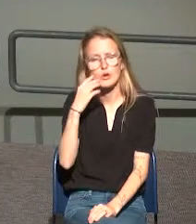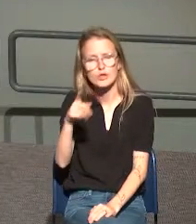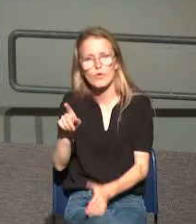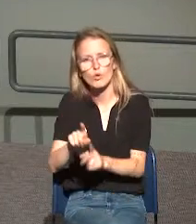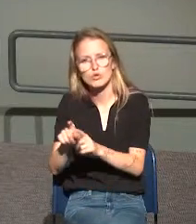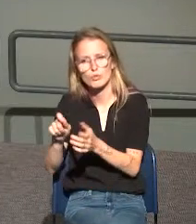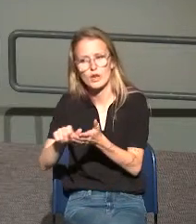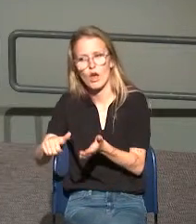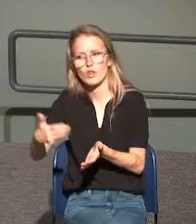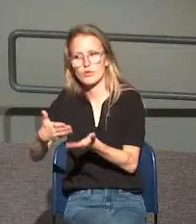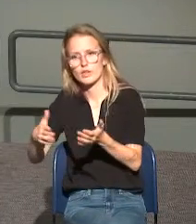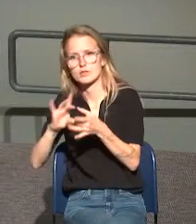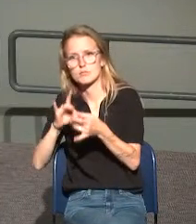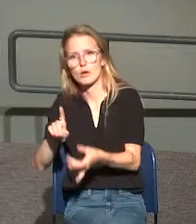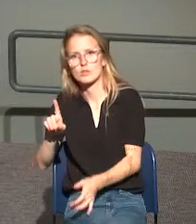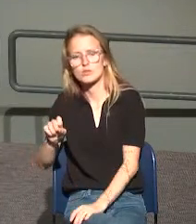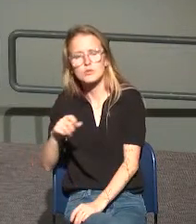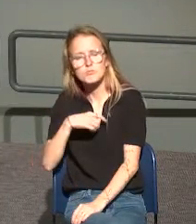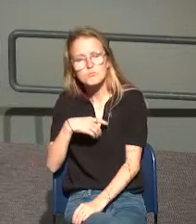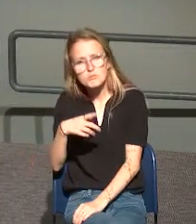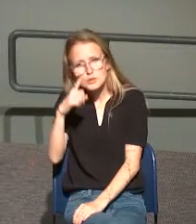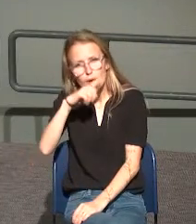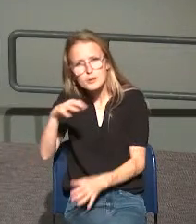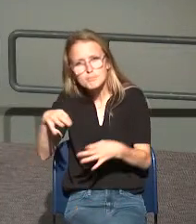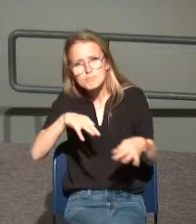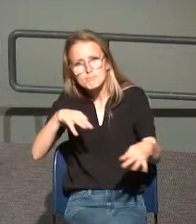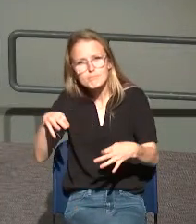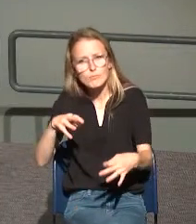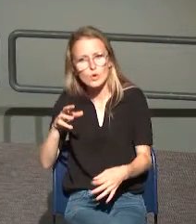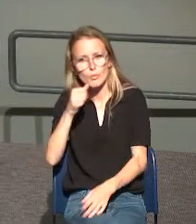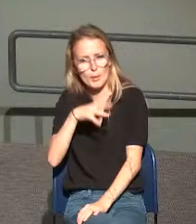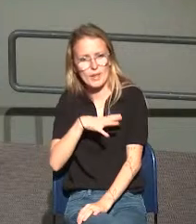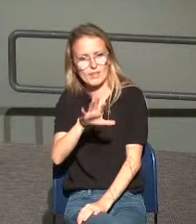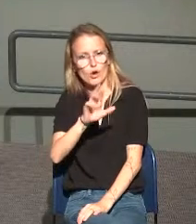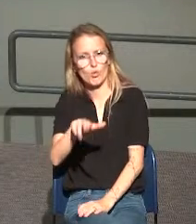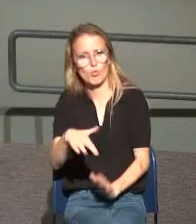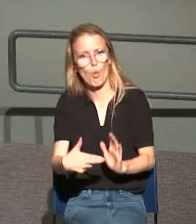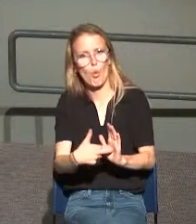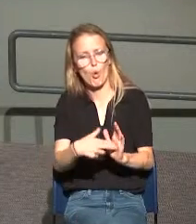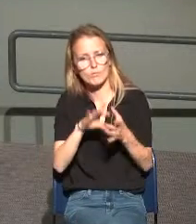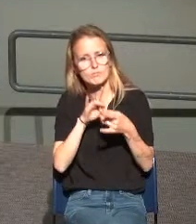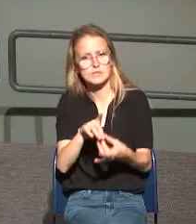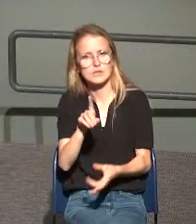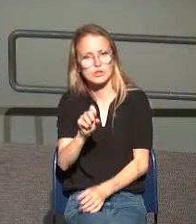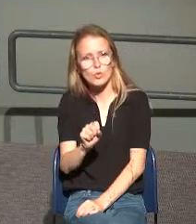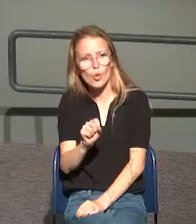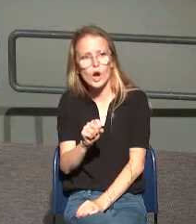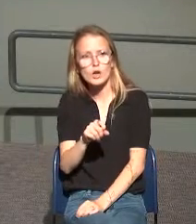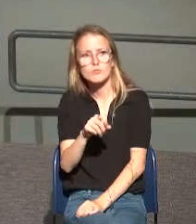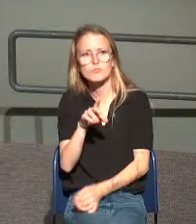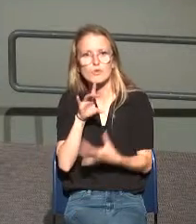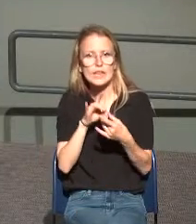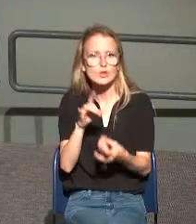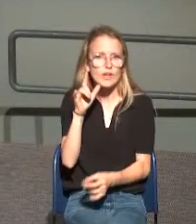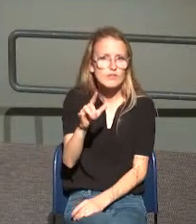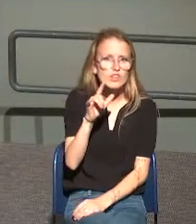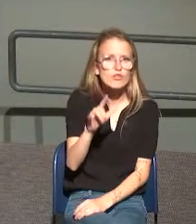well. Tell us about the role women played in Desert Storm in terms of military aviation, the type of roles they were doing there. This